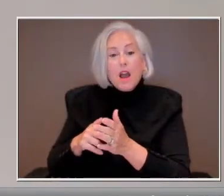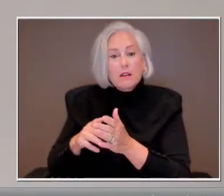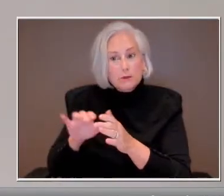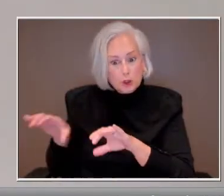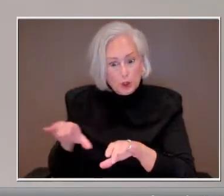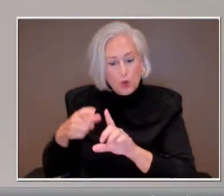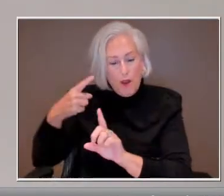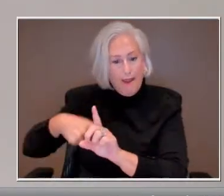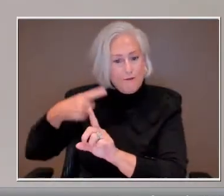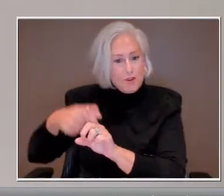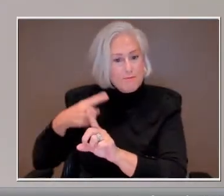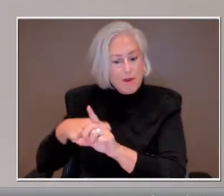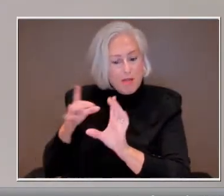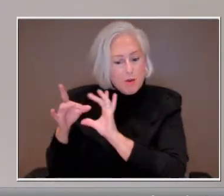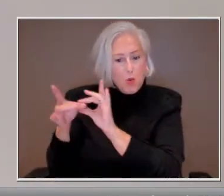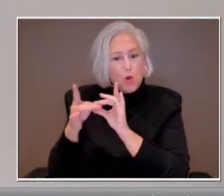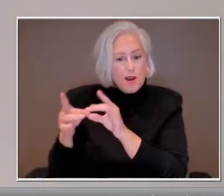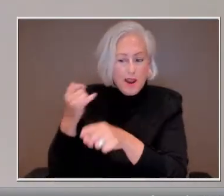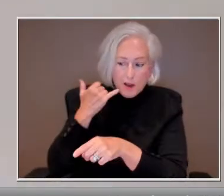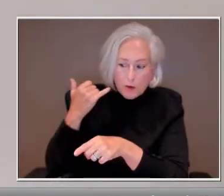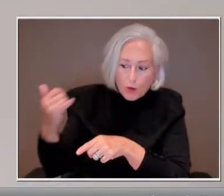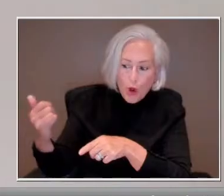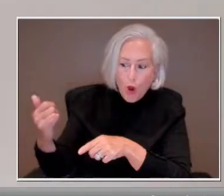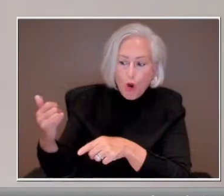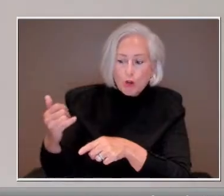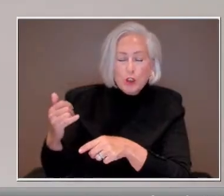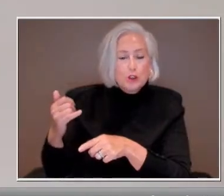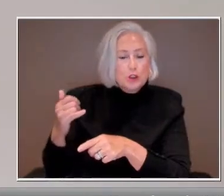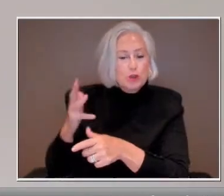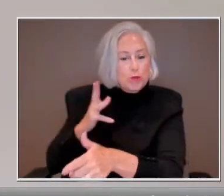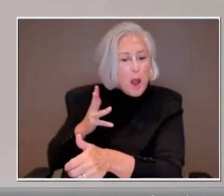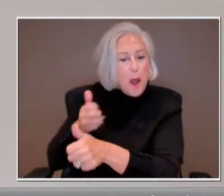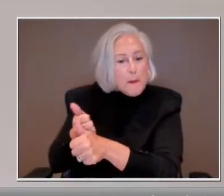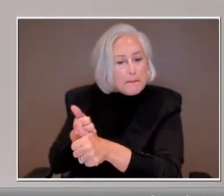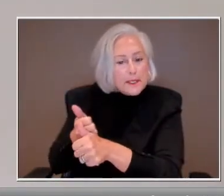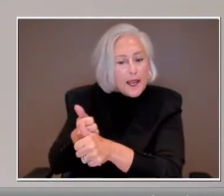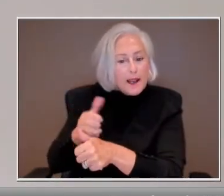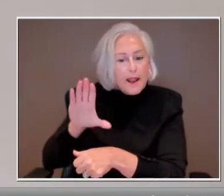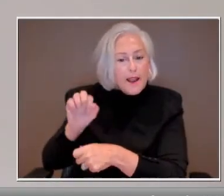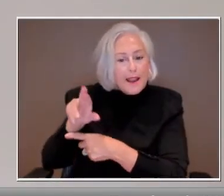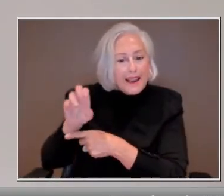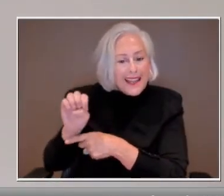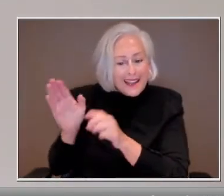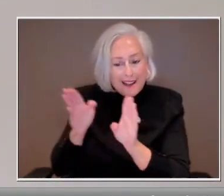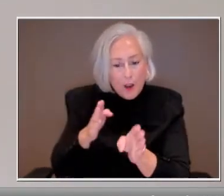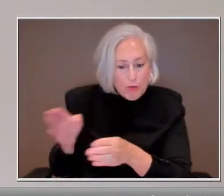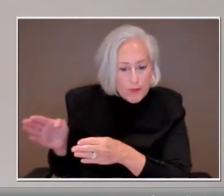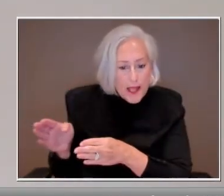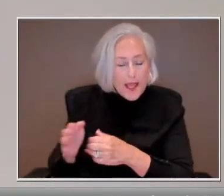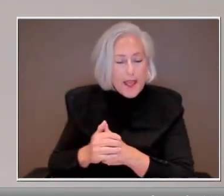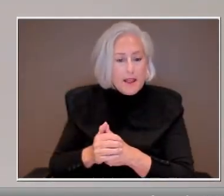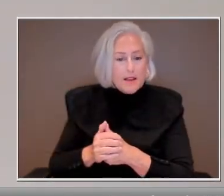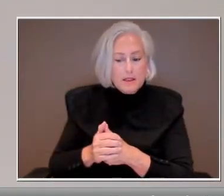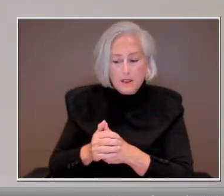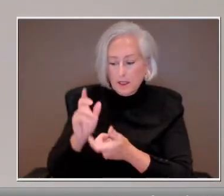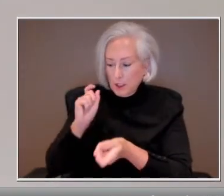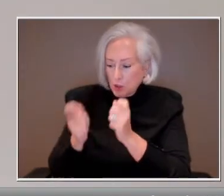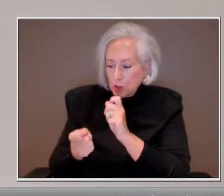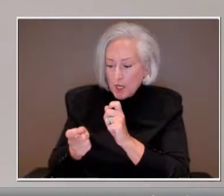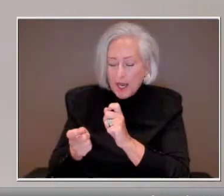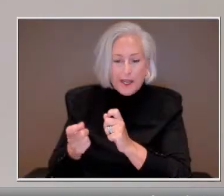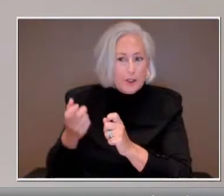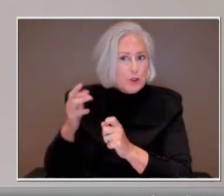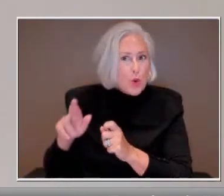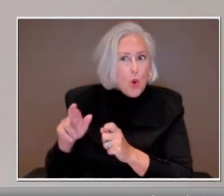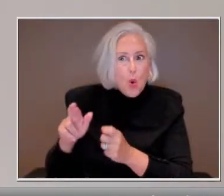the conversation, we can update their care plans, assess any barriers that they may have to getting care,